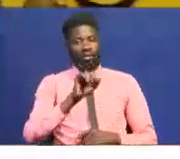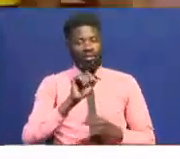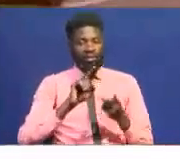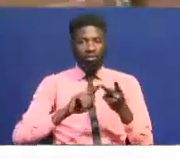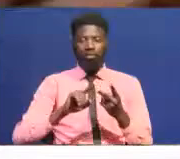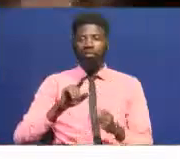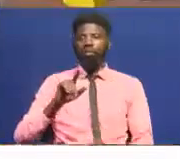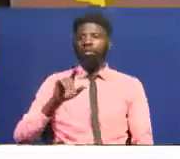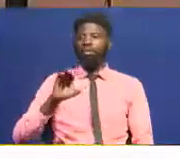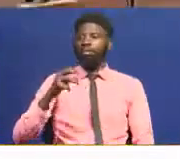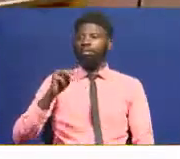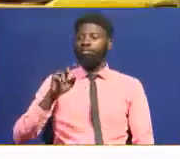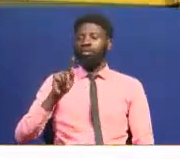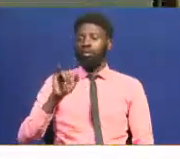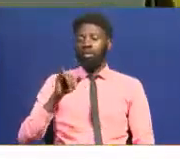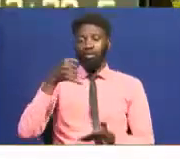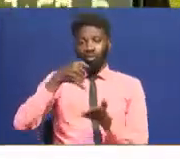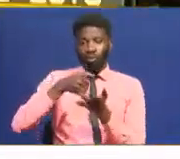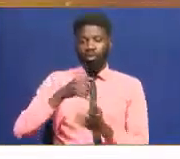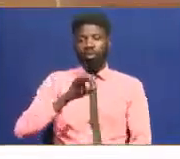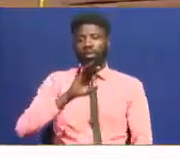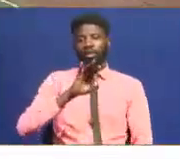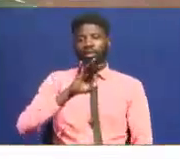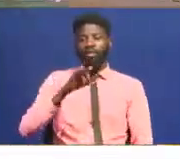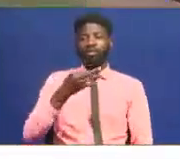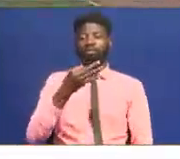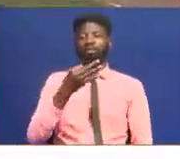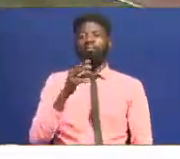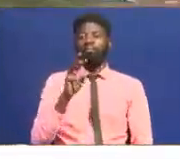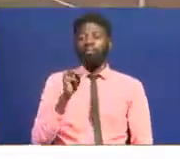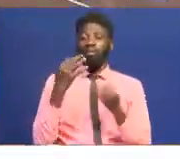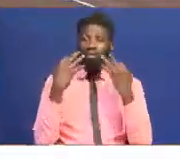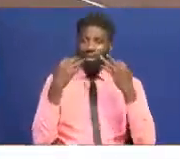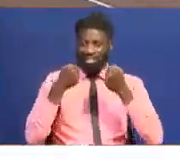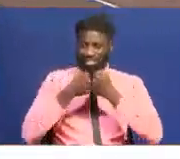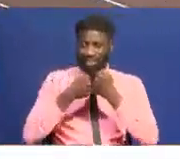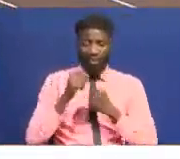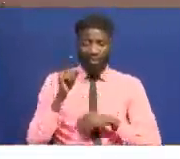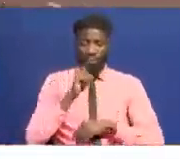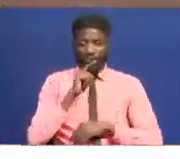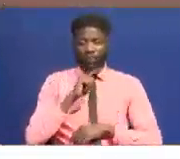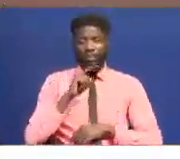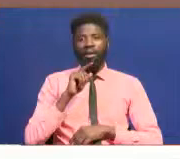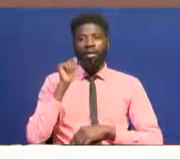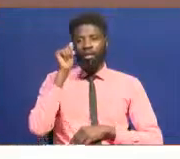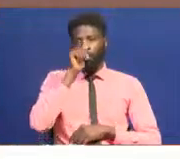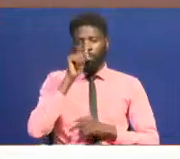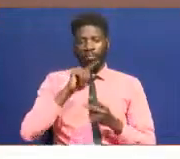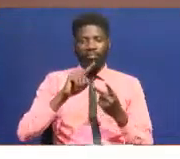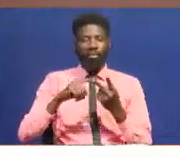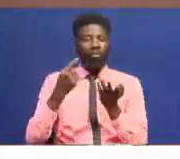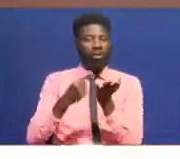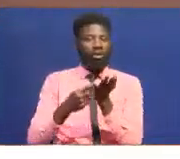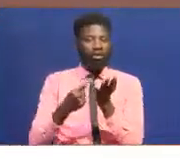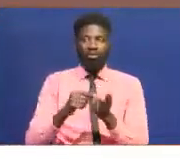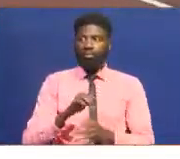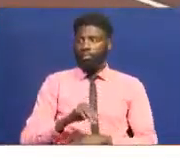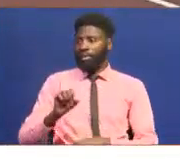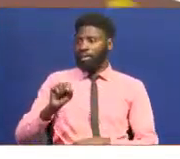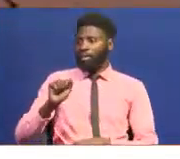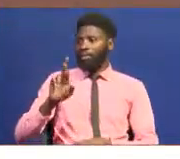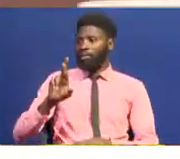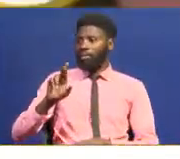the 3,000 meters final, facing stiff competition from Ethiopia and Uganda. Africa 800 meters champion Sarah